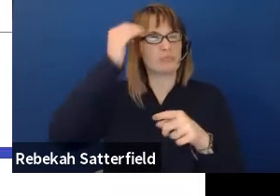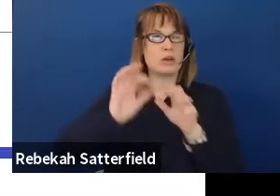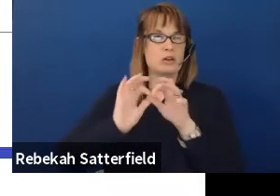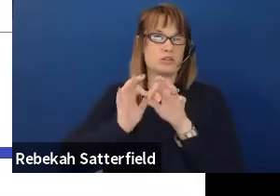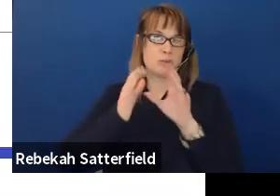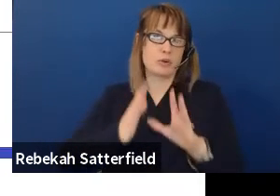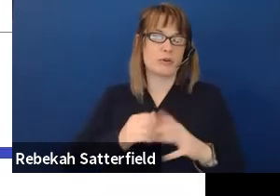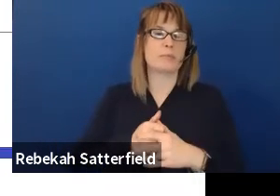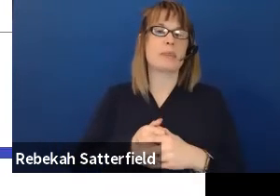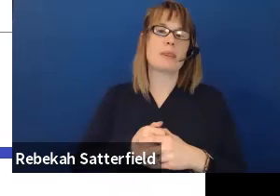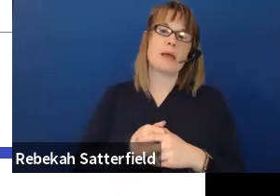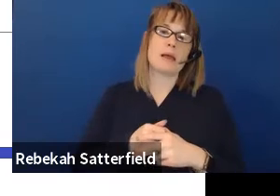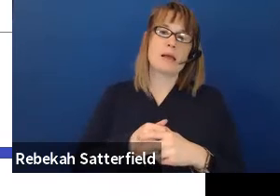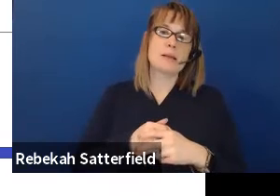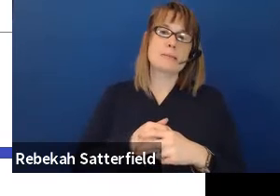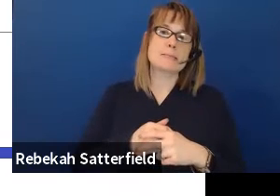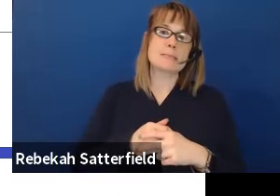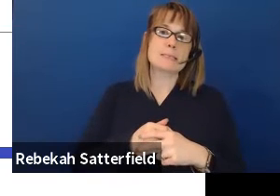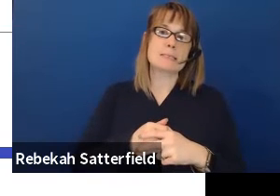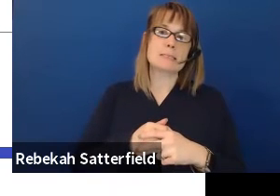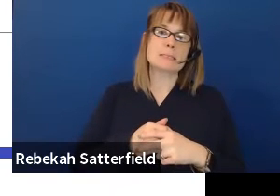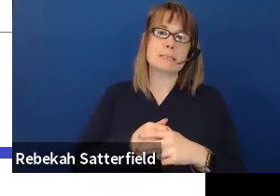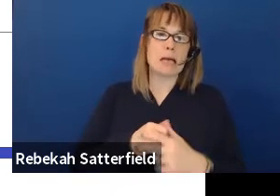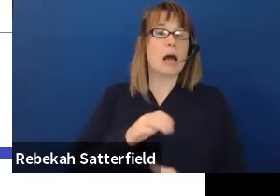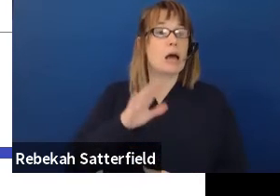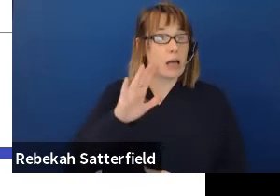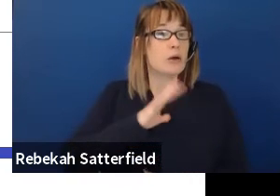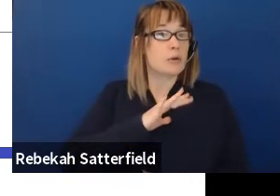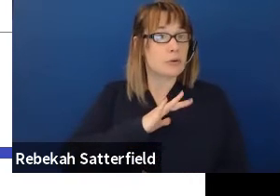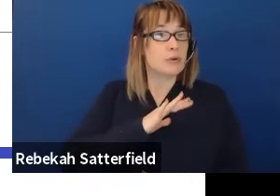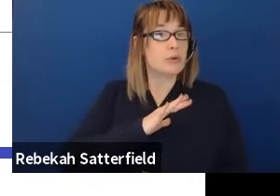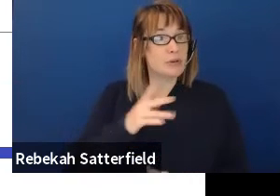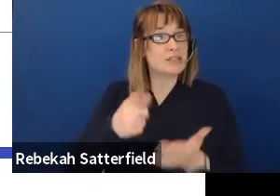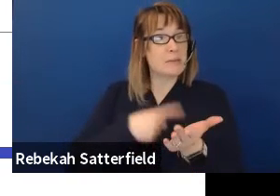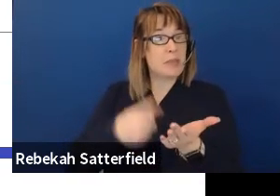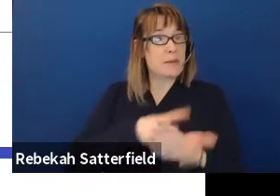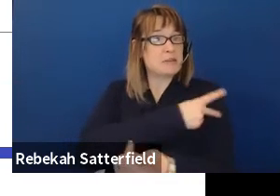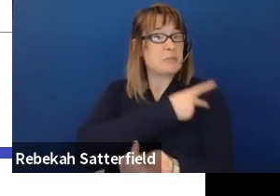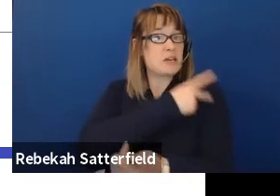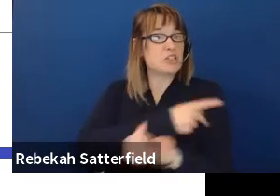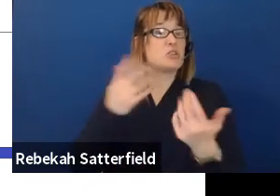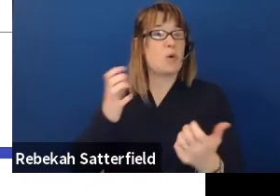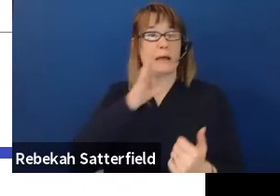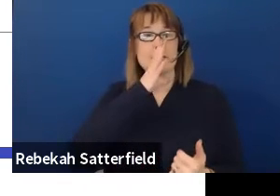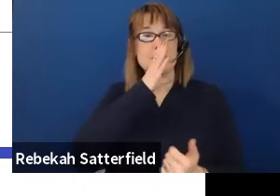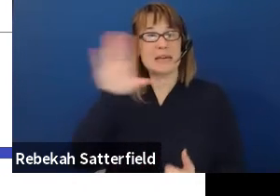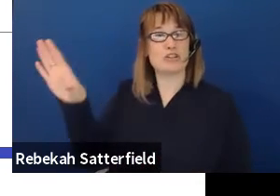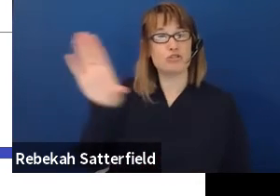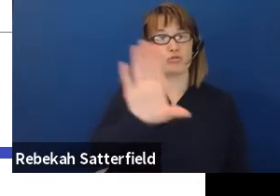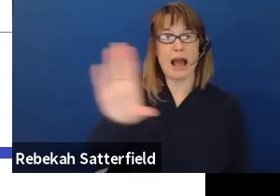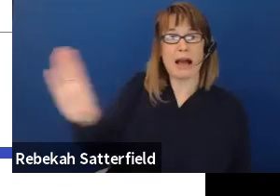is commendable that someone would want to talk directly to their patient in their own language, and we see that